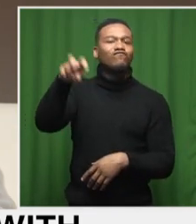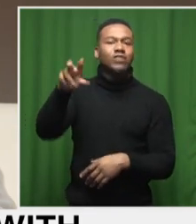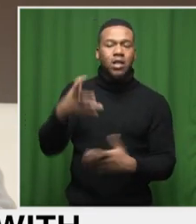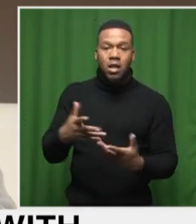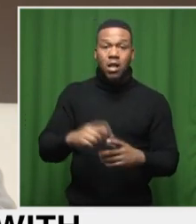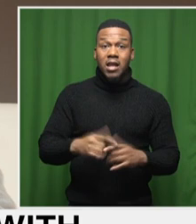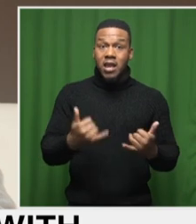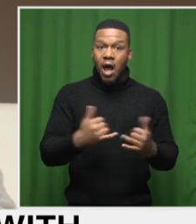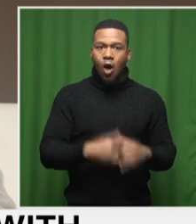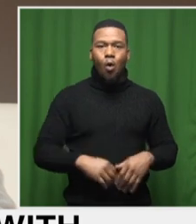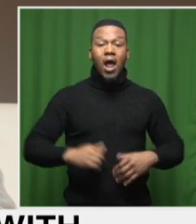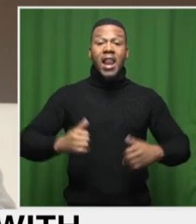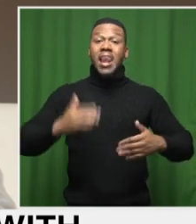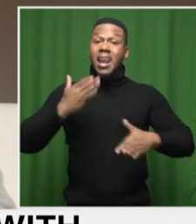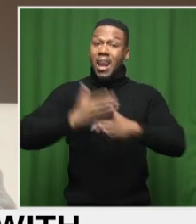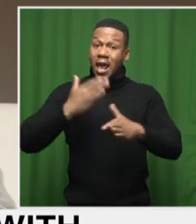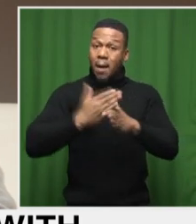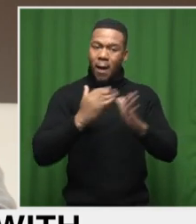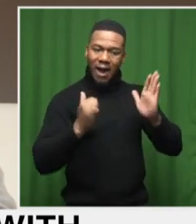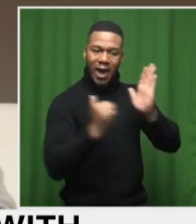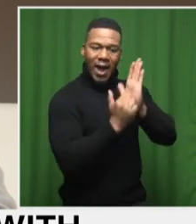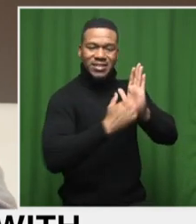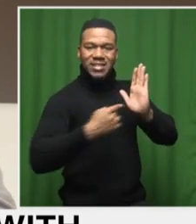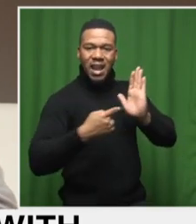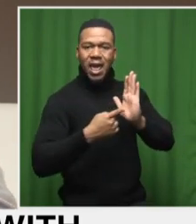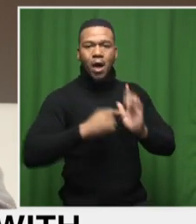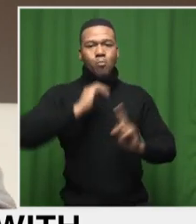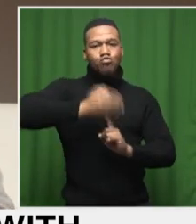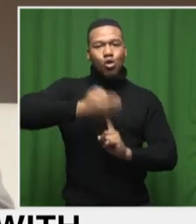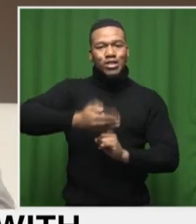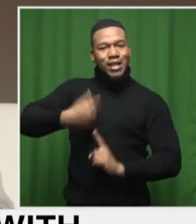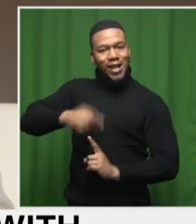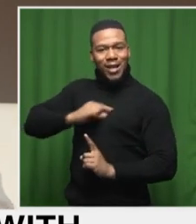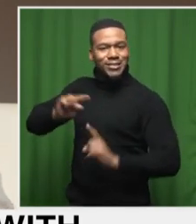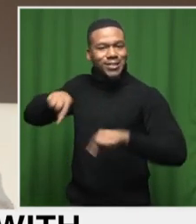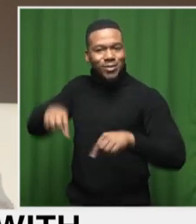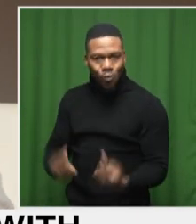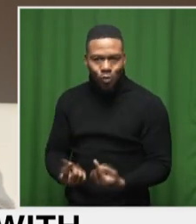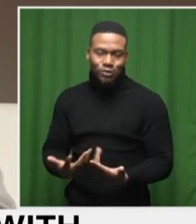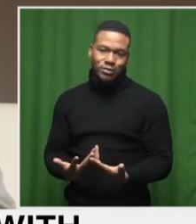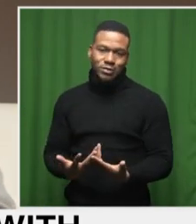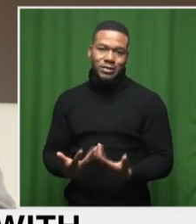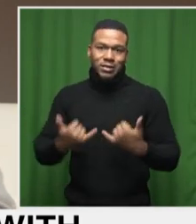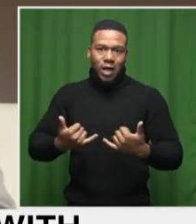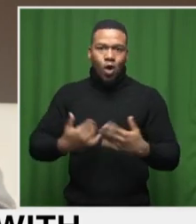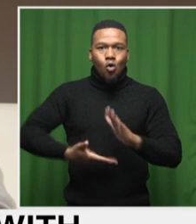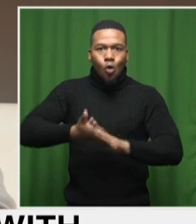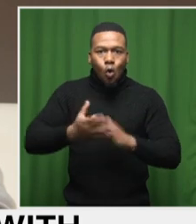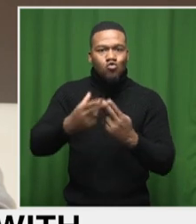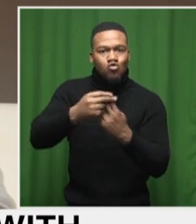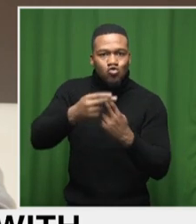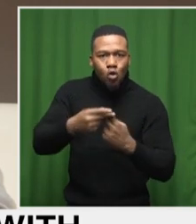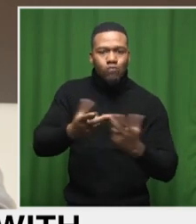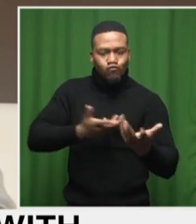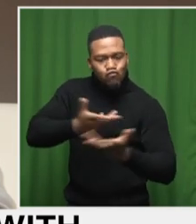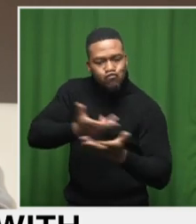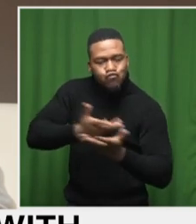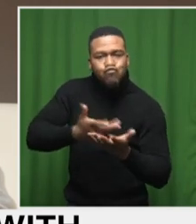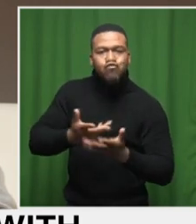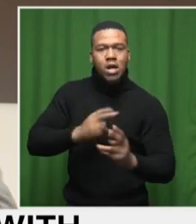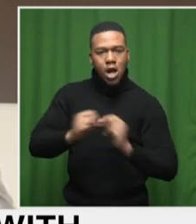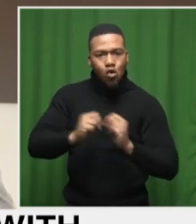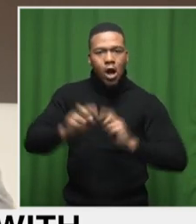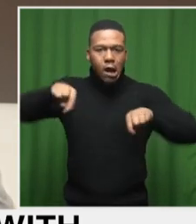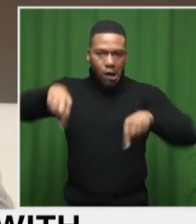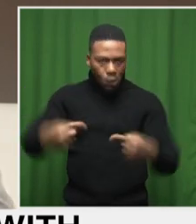empowers us to join a union, create a union, and for unions to engage in collective bargaining. Yeah. So it literally means that actors